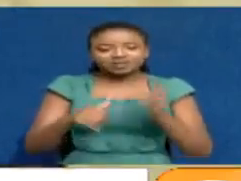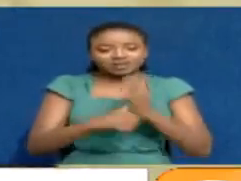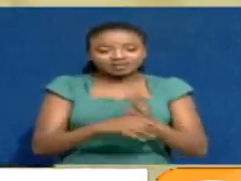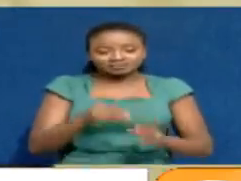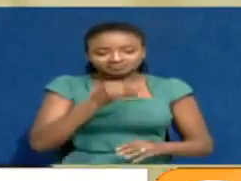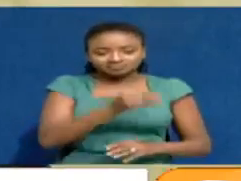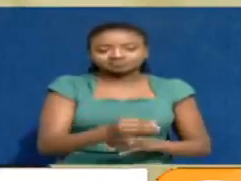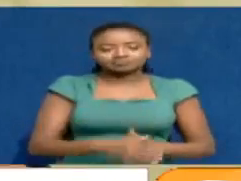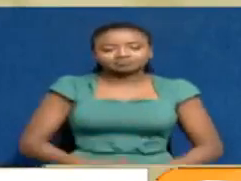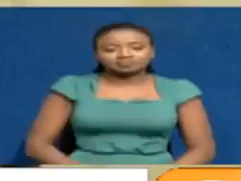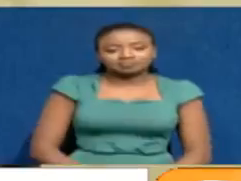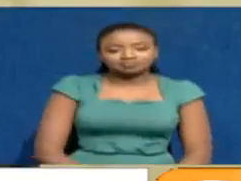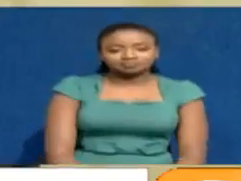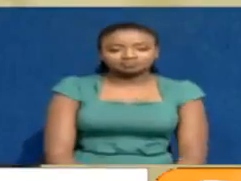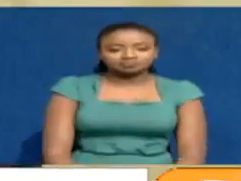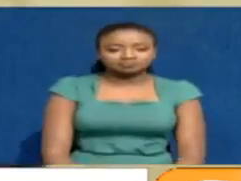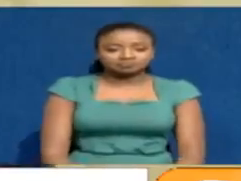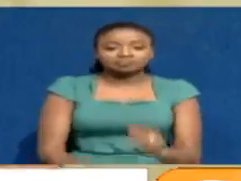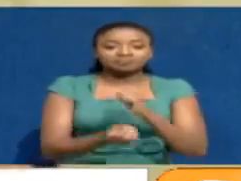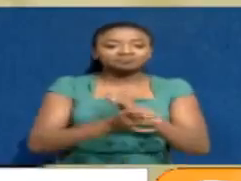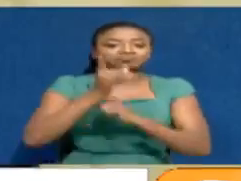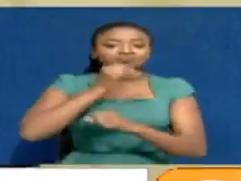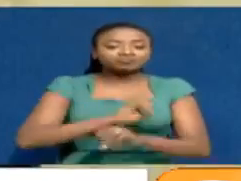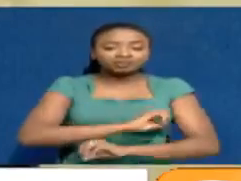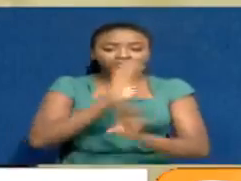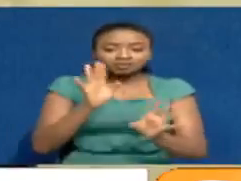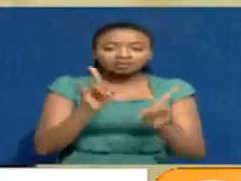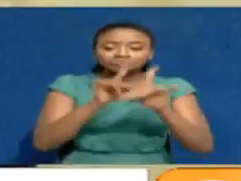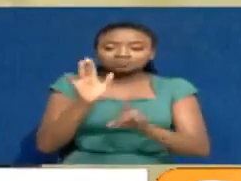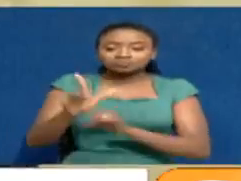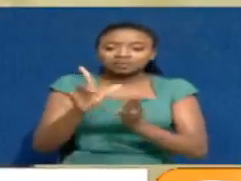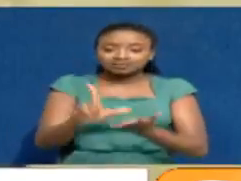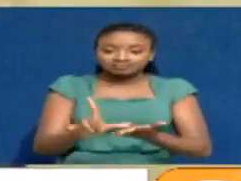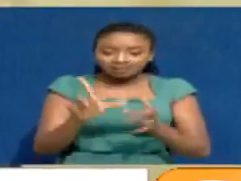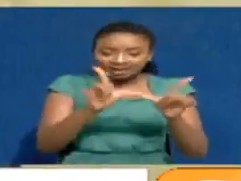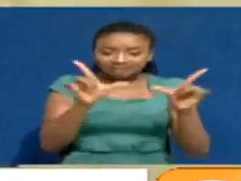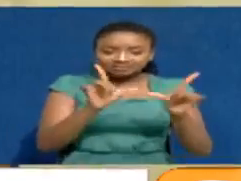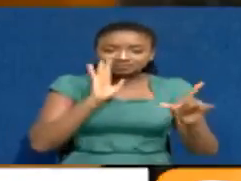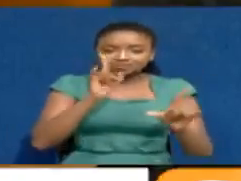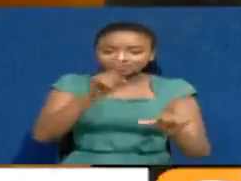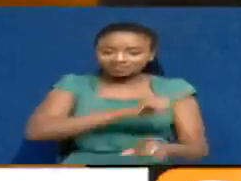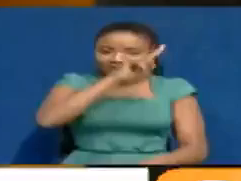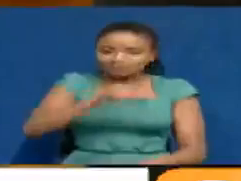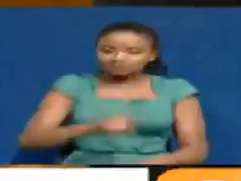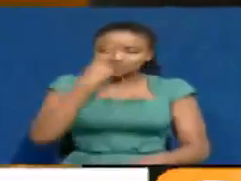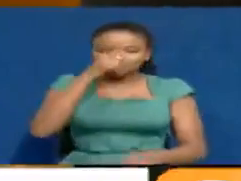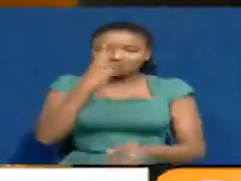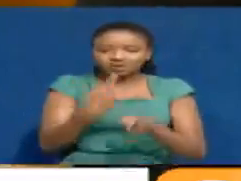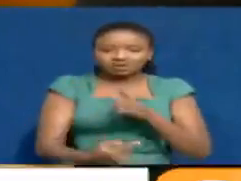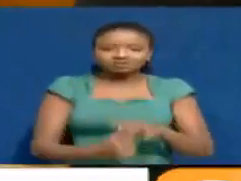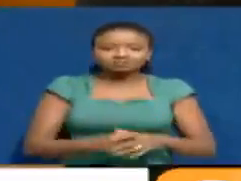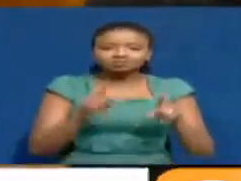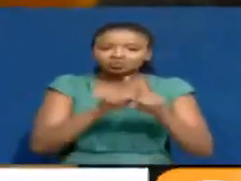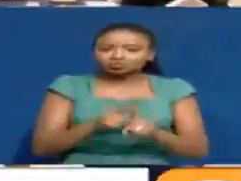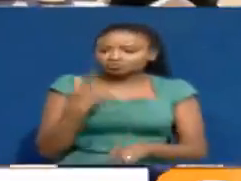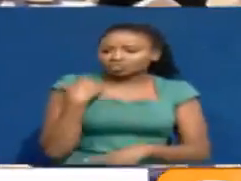them and we'll take action. And I said it very clear that even their licenses will be cancelled for 1 year. But